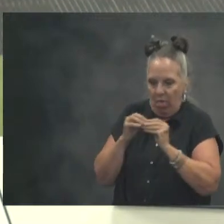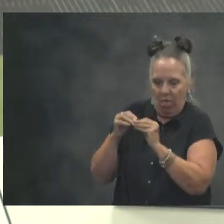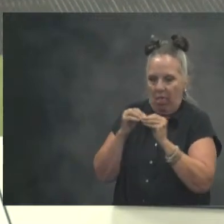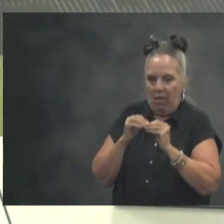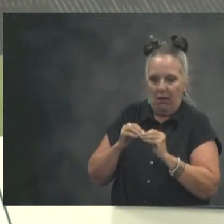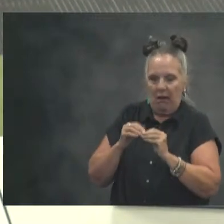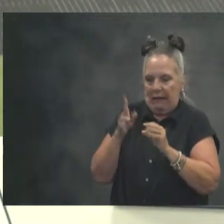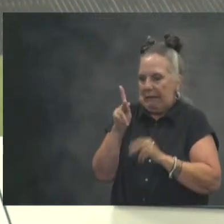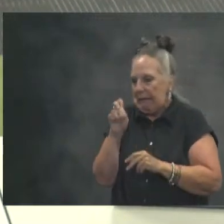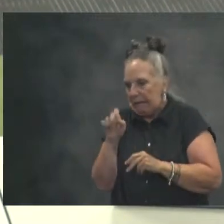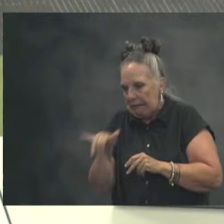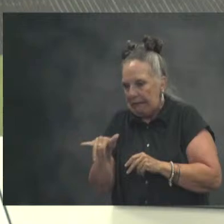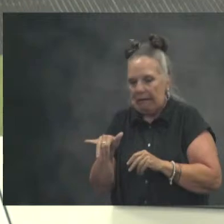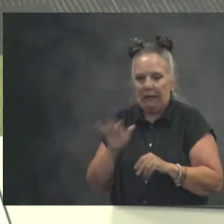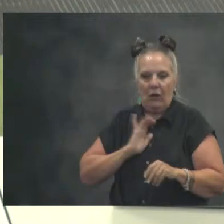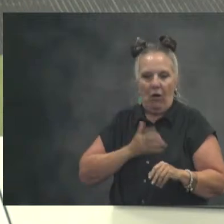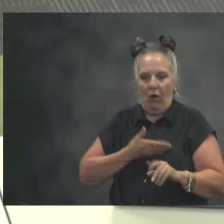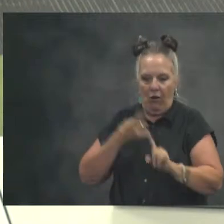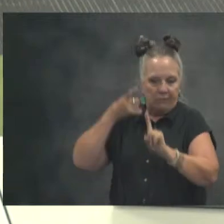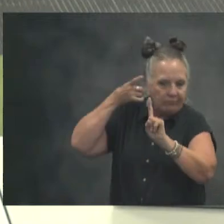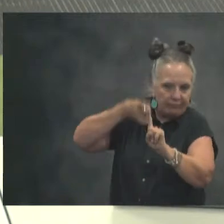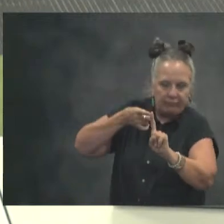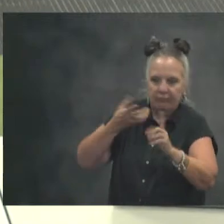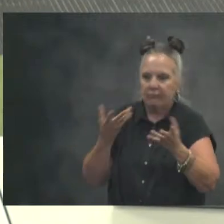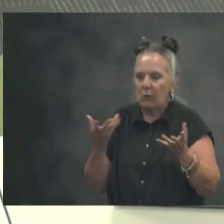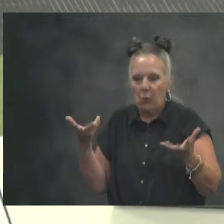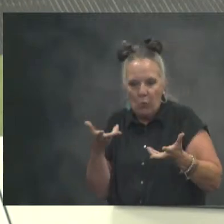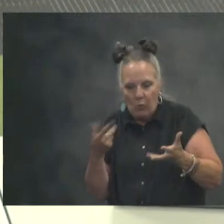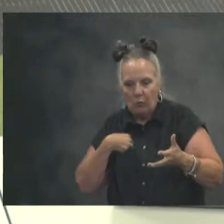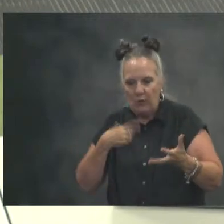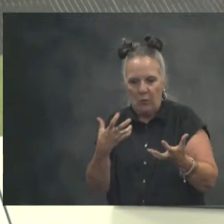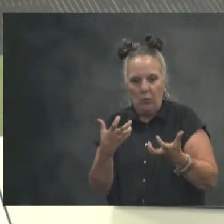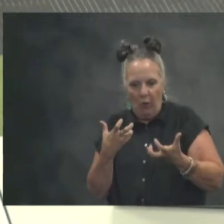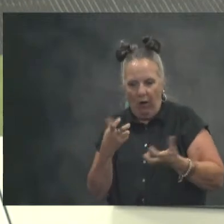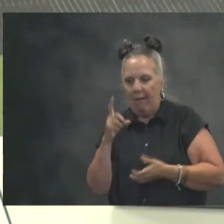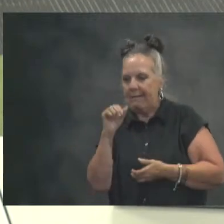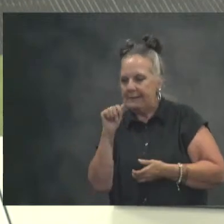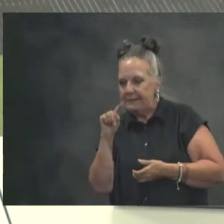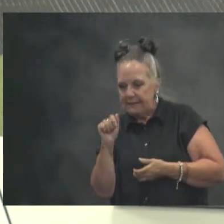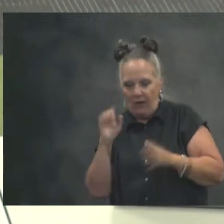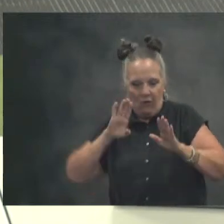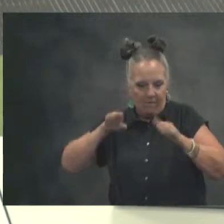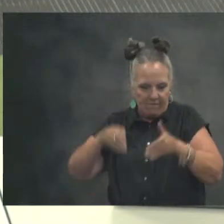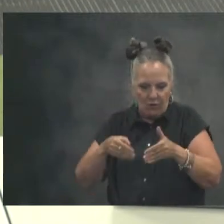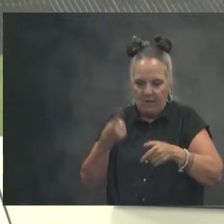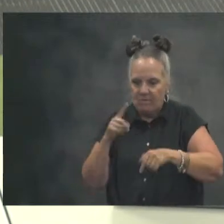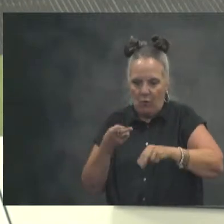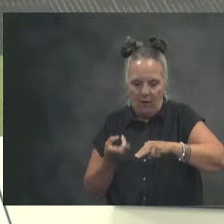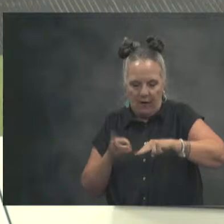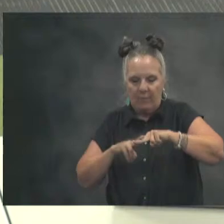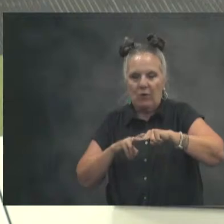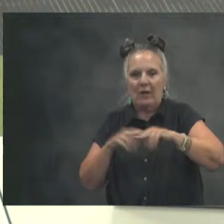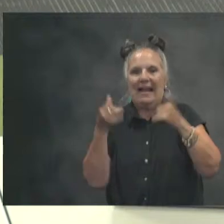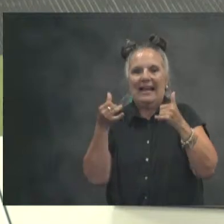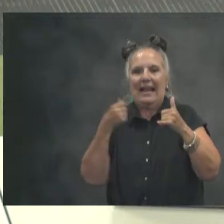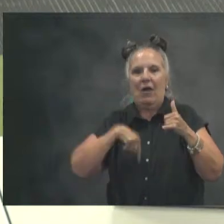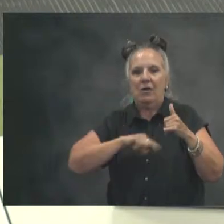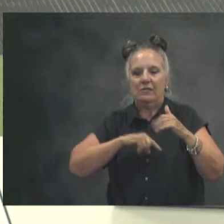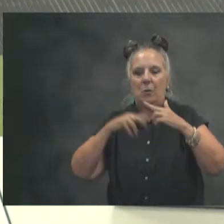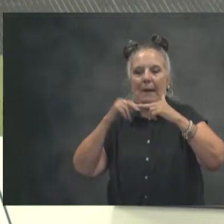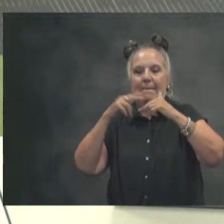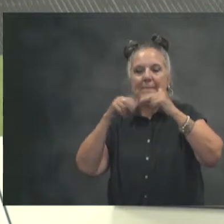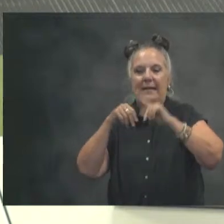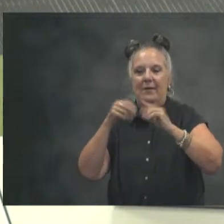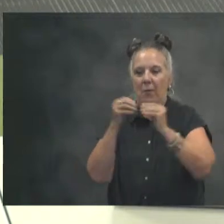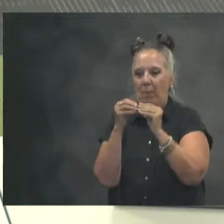what are we really targeting in and zeroing in terms of data to focus on for improvement. Now, as we build